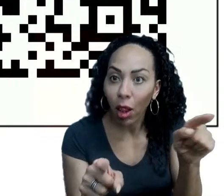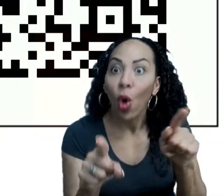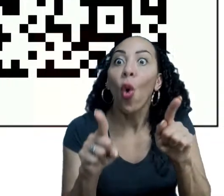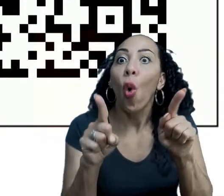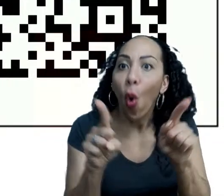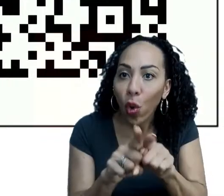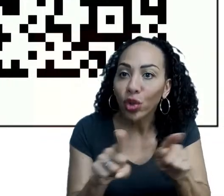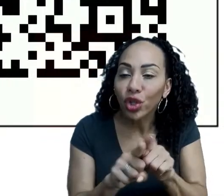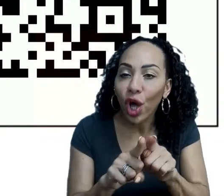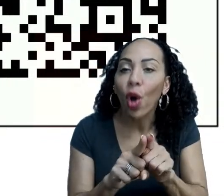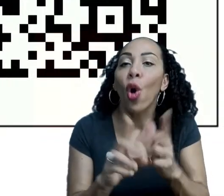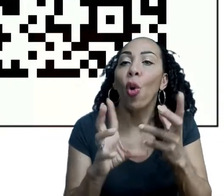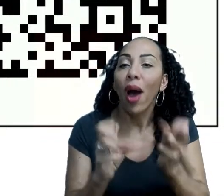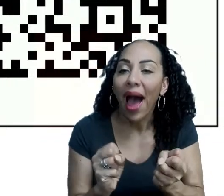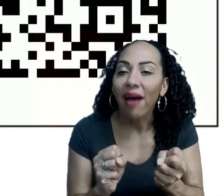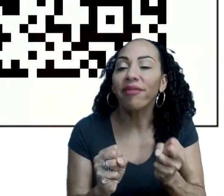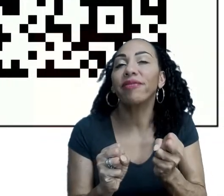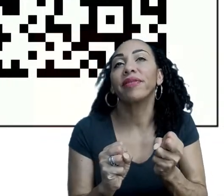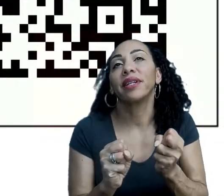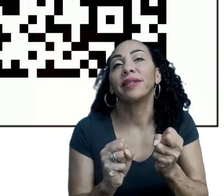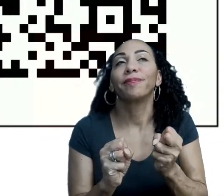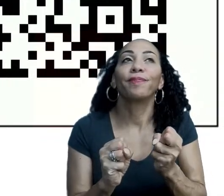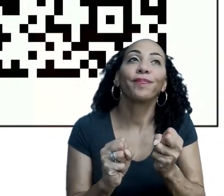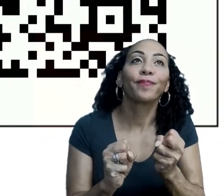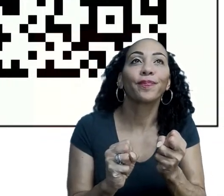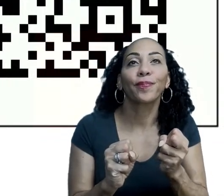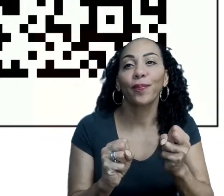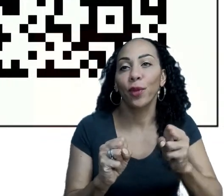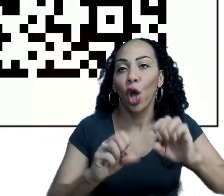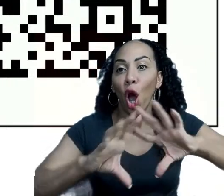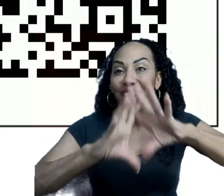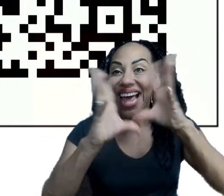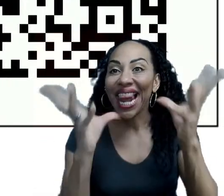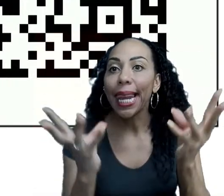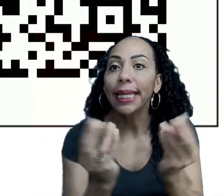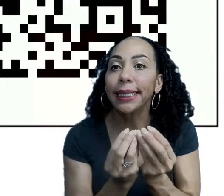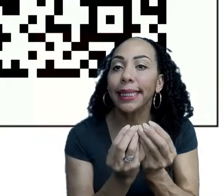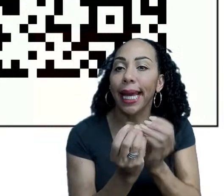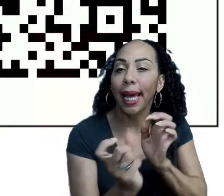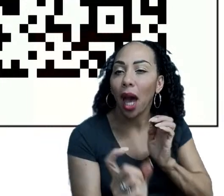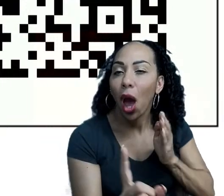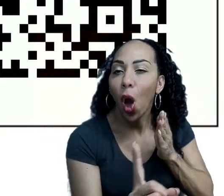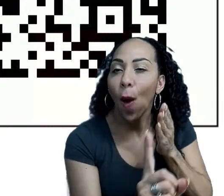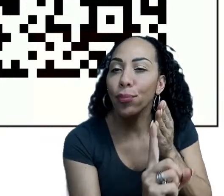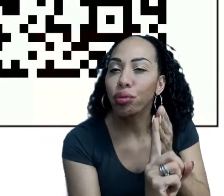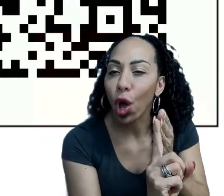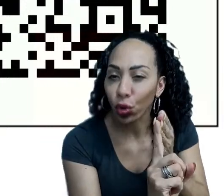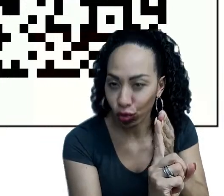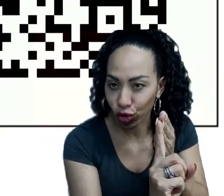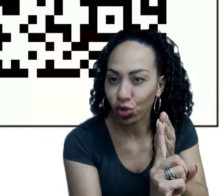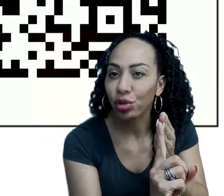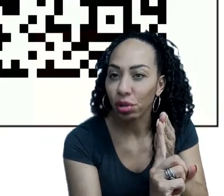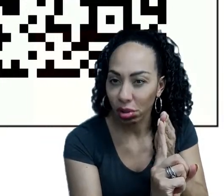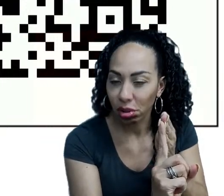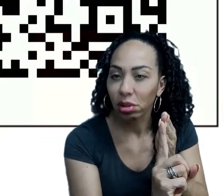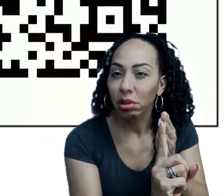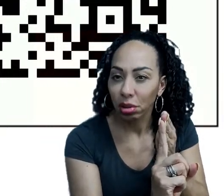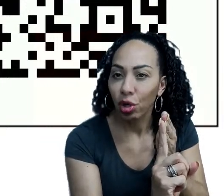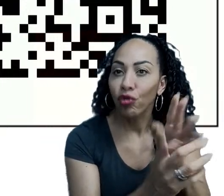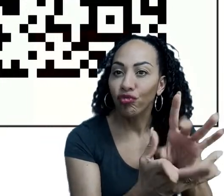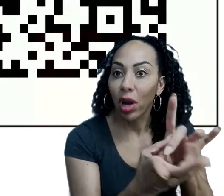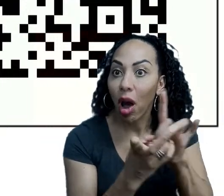more holistic manifesto about how people and we should approach an Access First Design